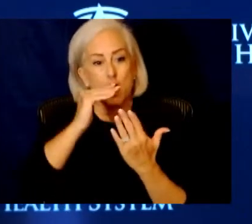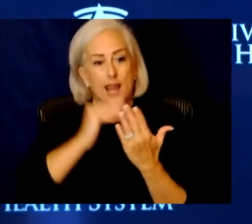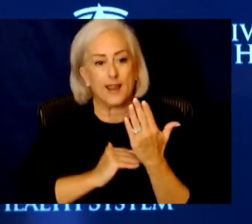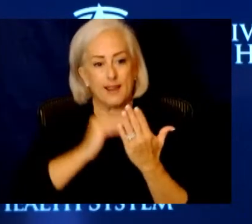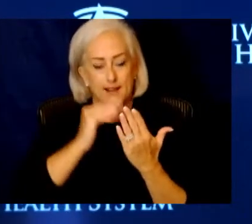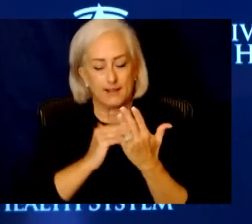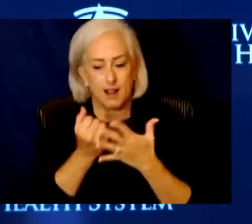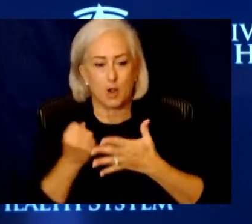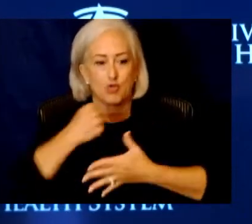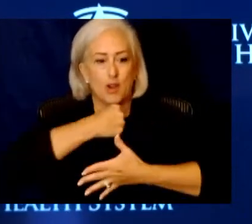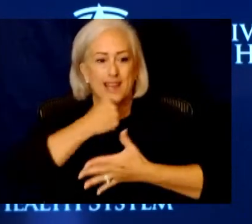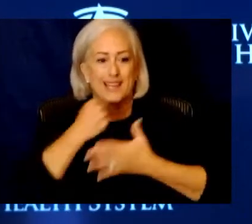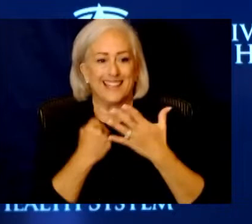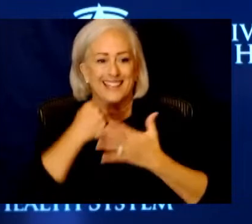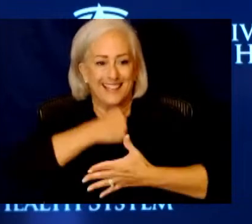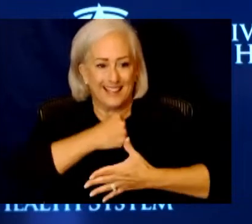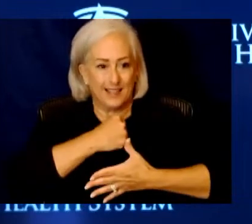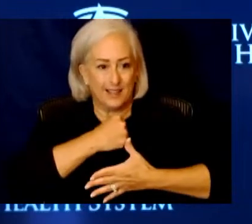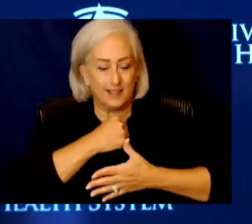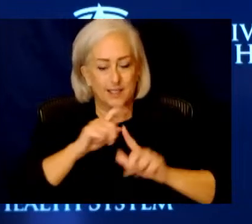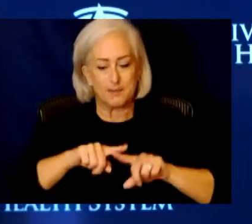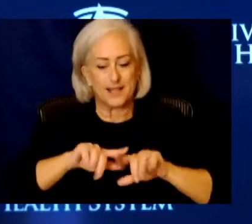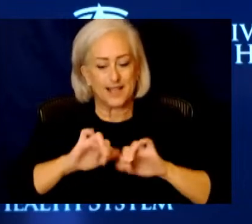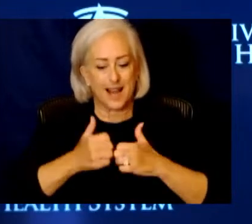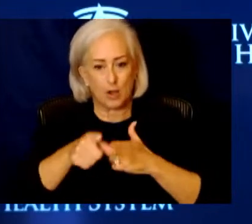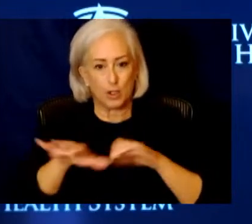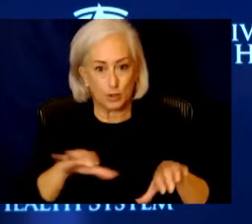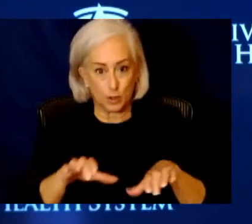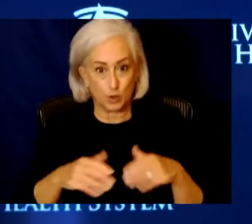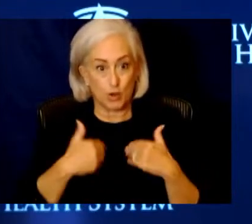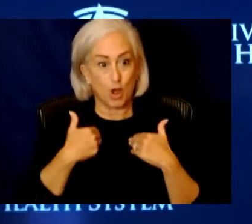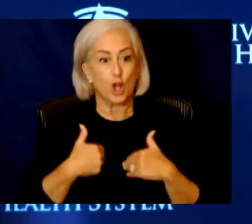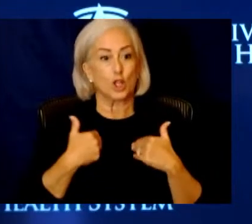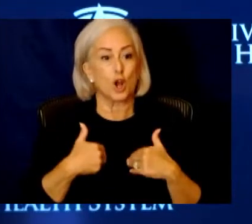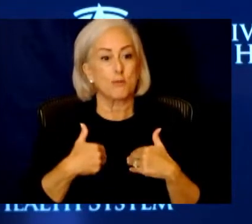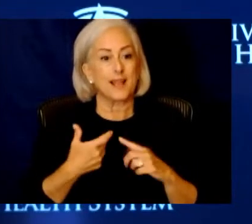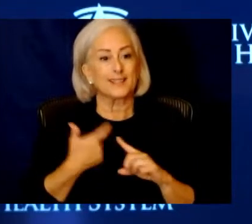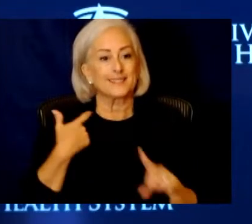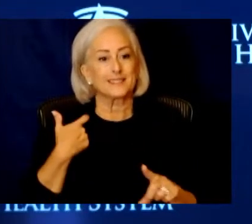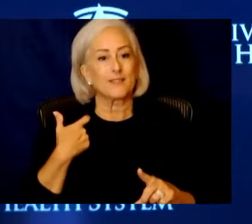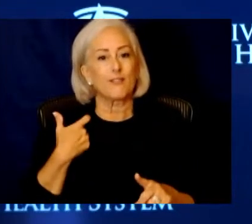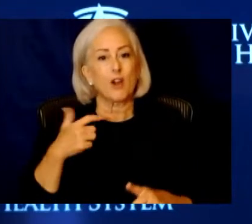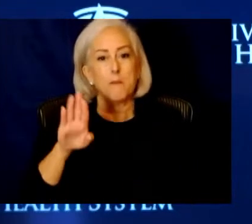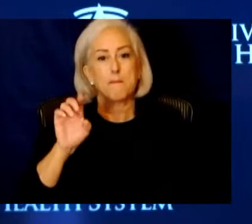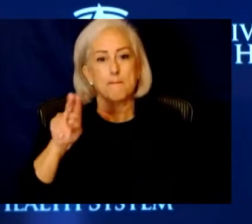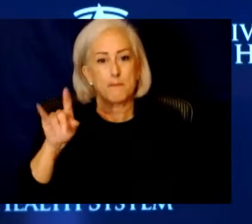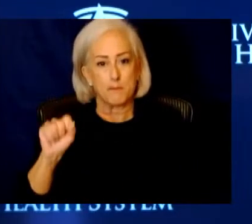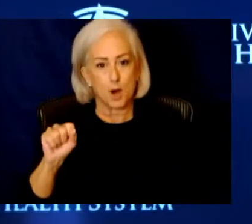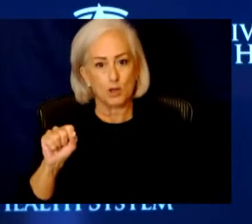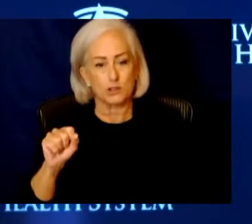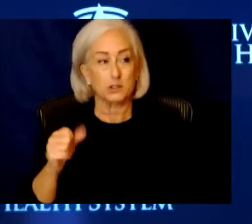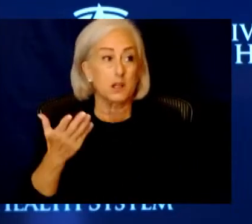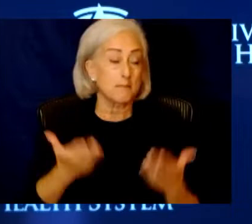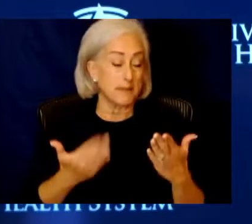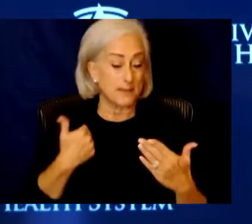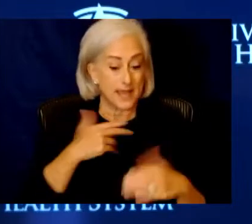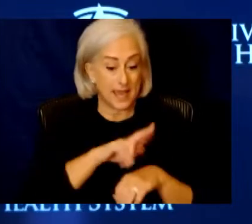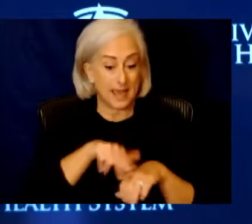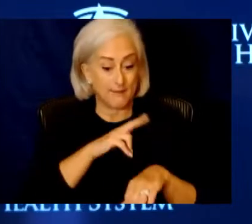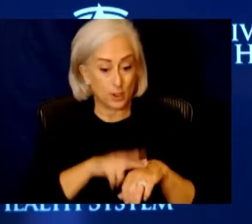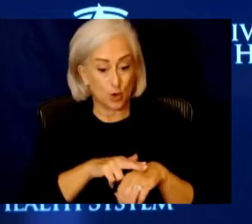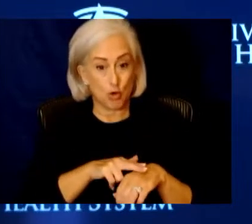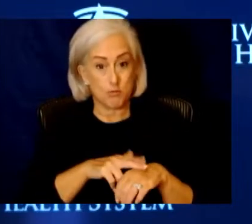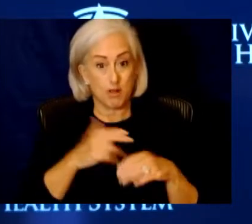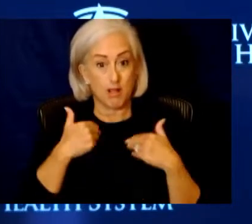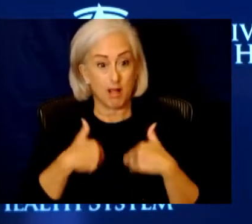for example, our lung transplant patients, most of those come from Barnes actually, who have really normal lung function are doing really well at a lower tier